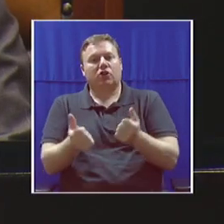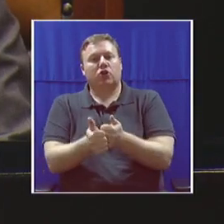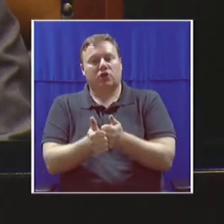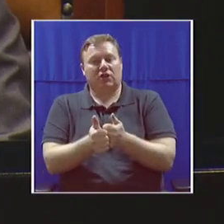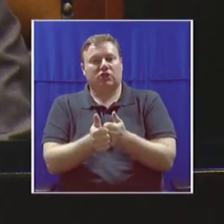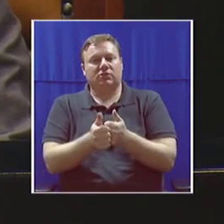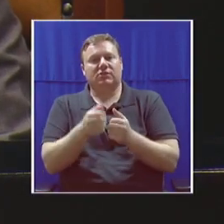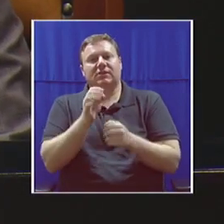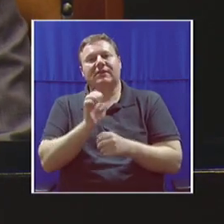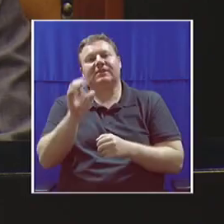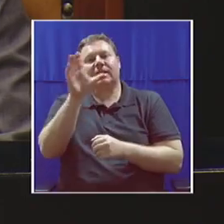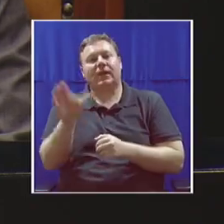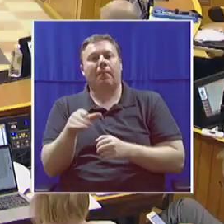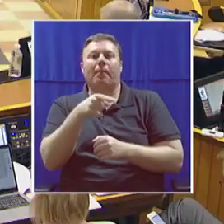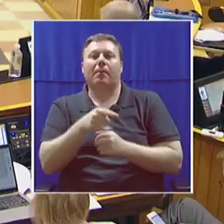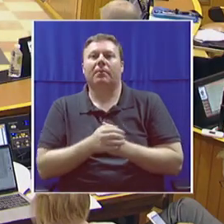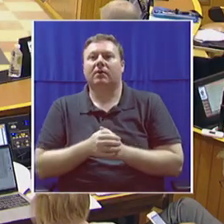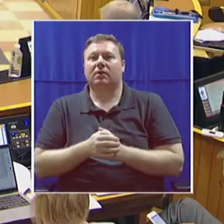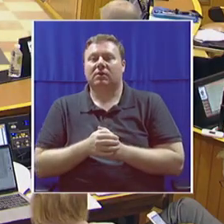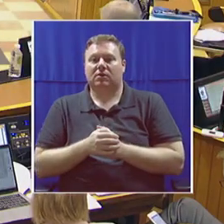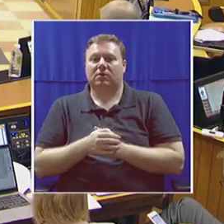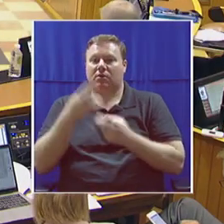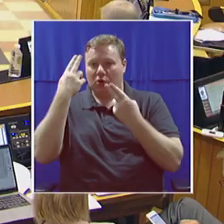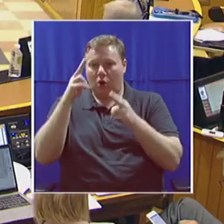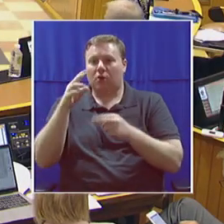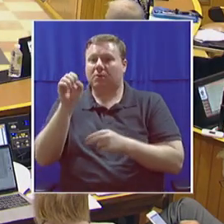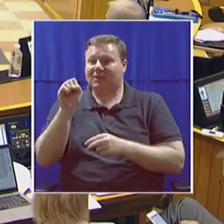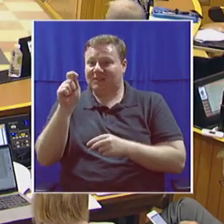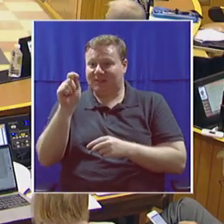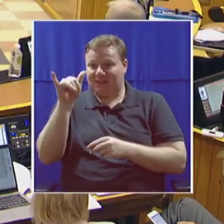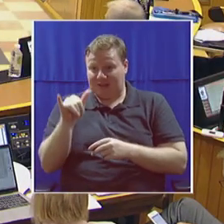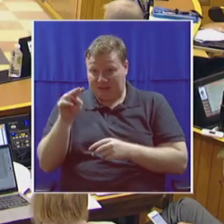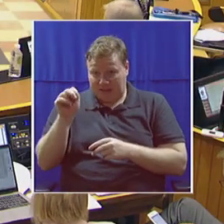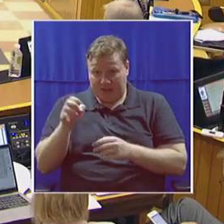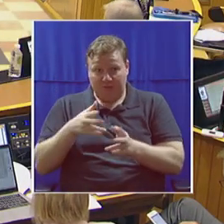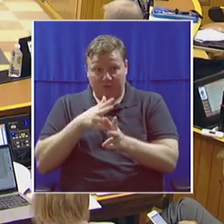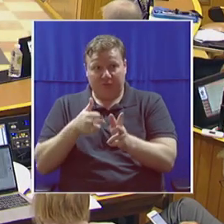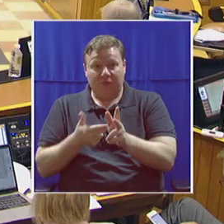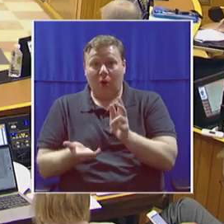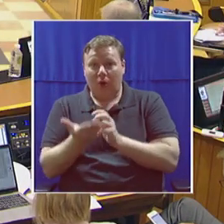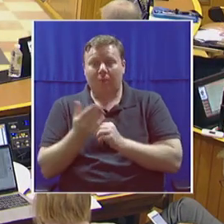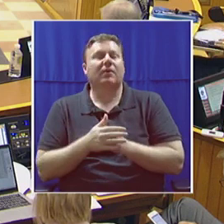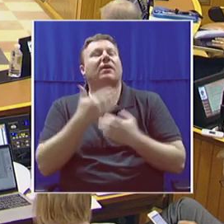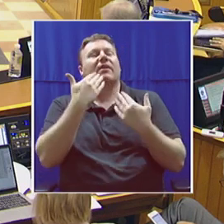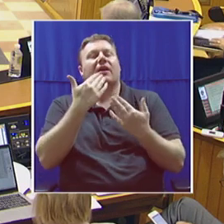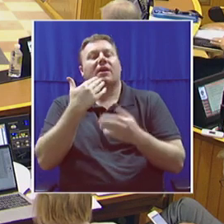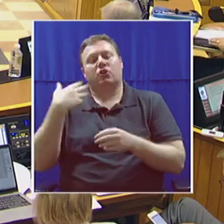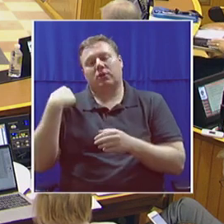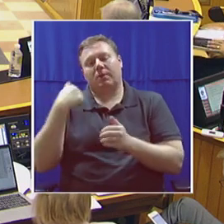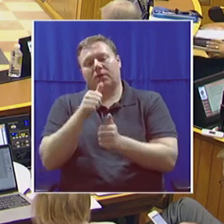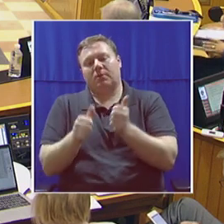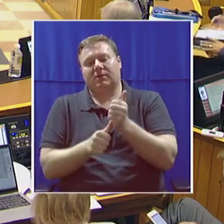follow-up question I certainly do thank you uh honorable Deputy Minister it's now